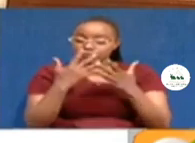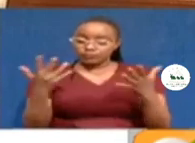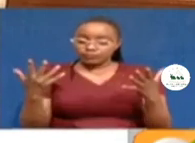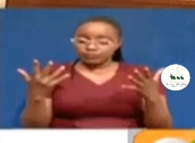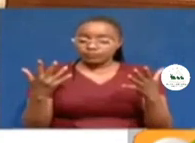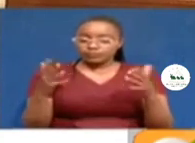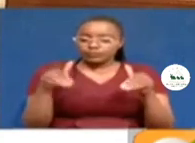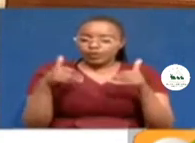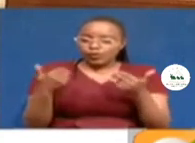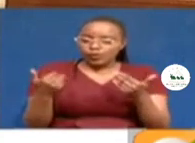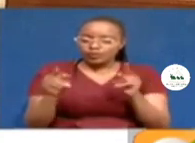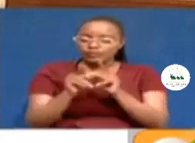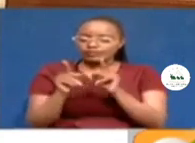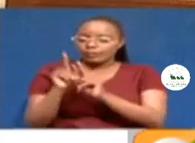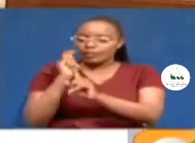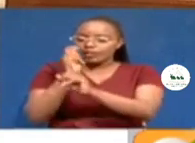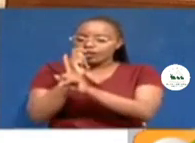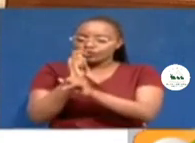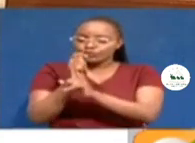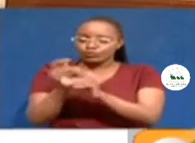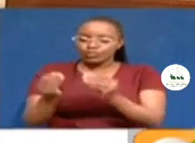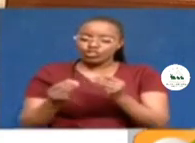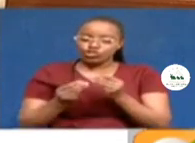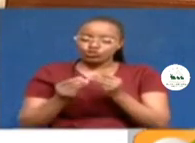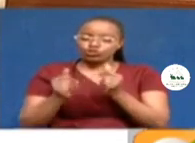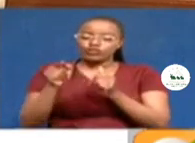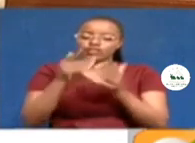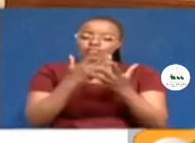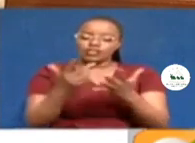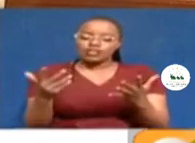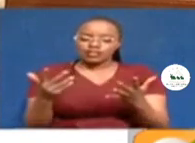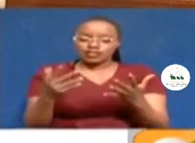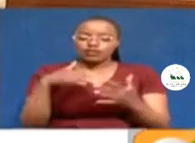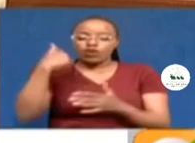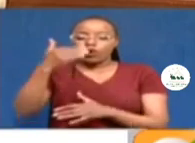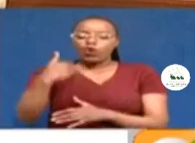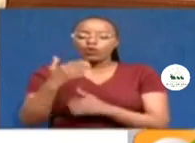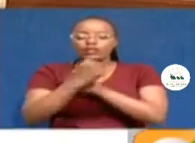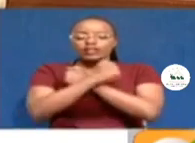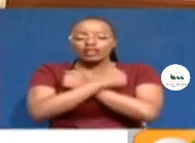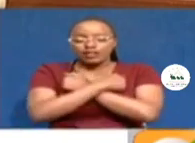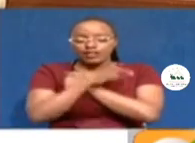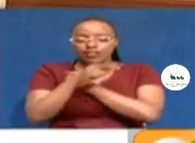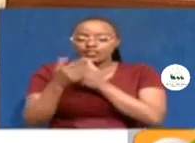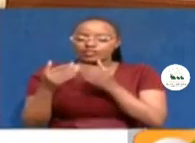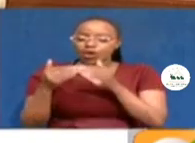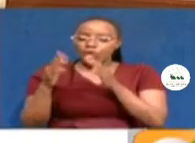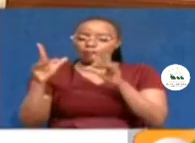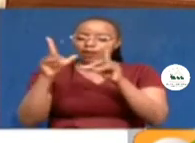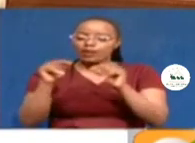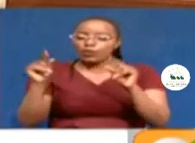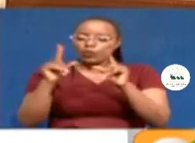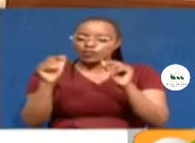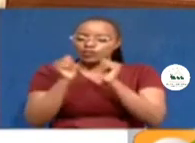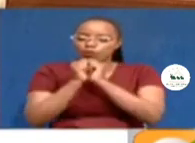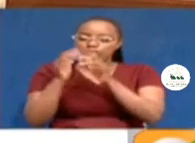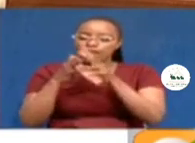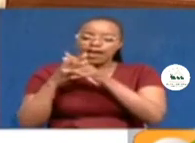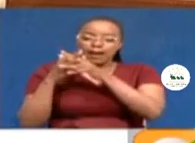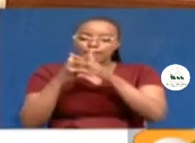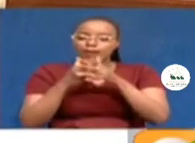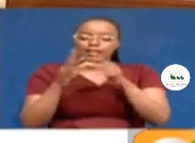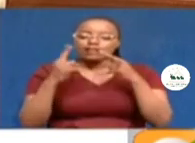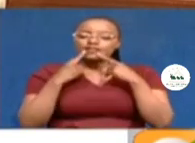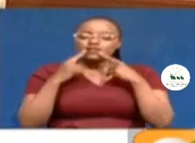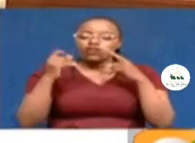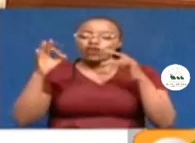ingredient or instrument in solving these things. I always love these opening words in the American